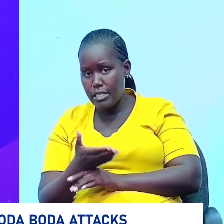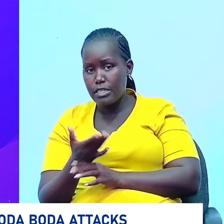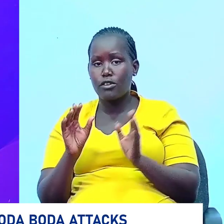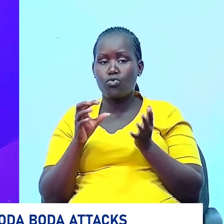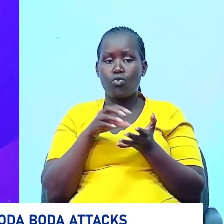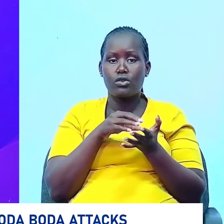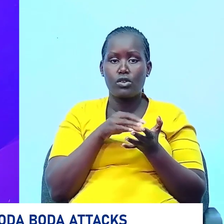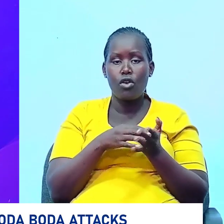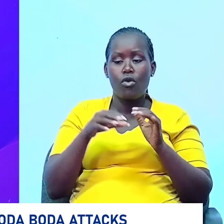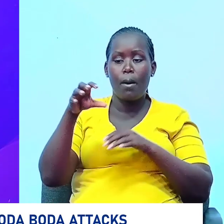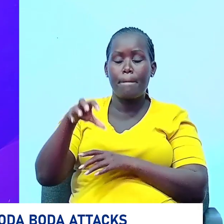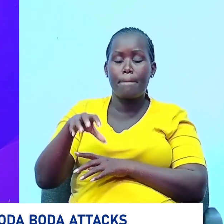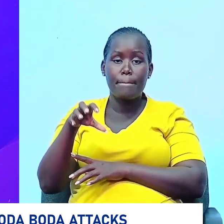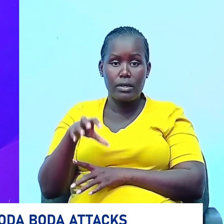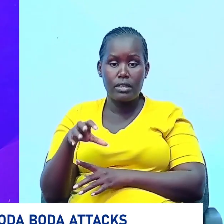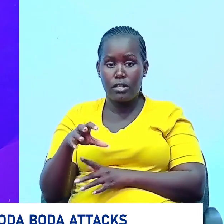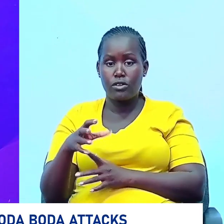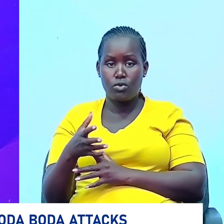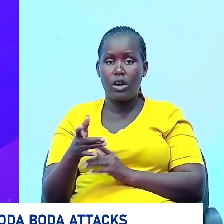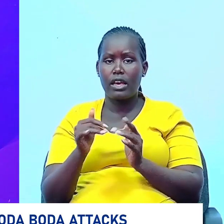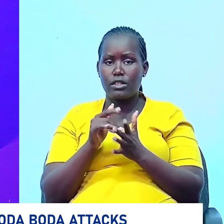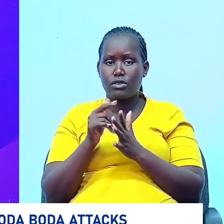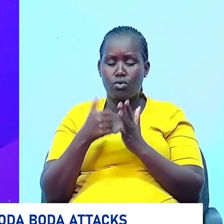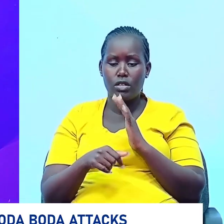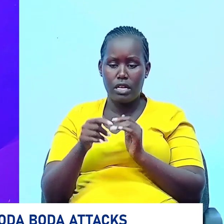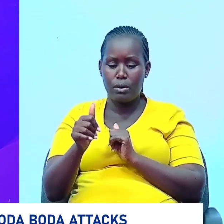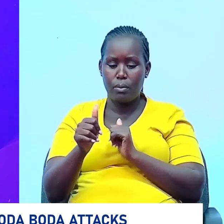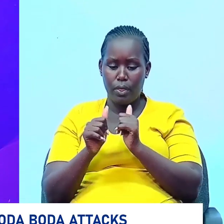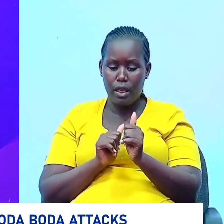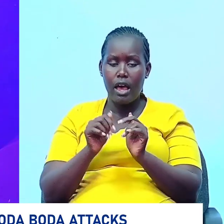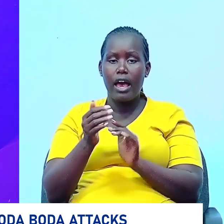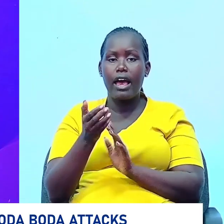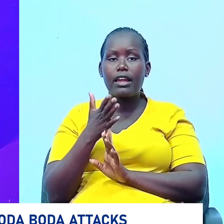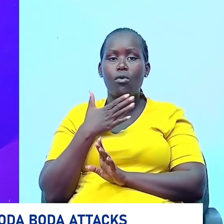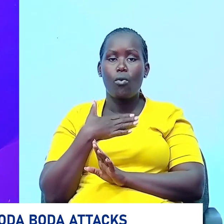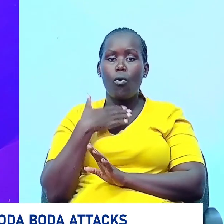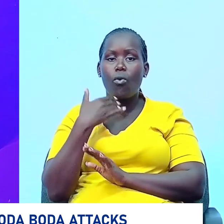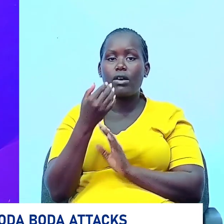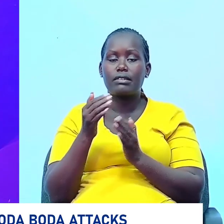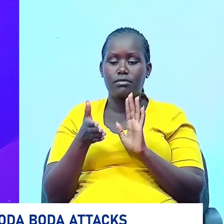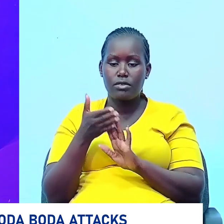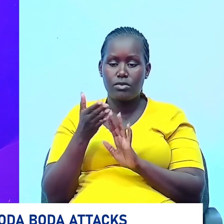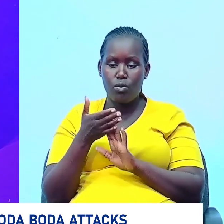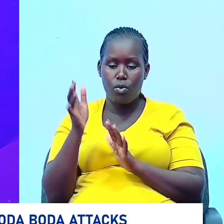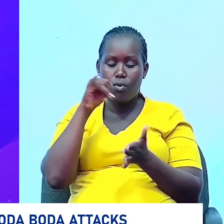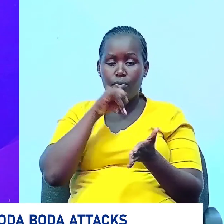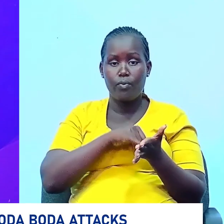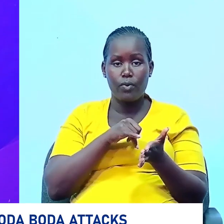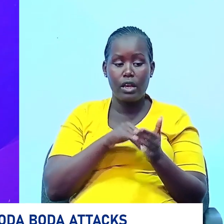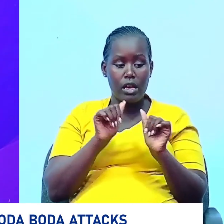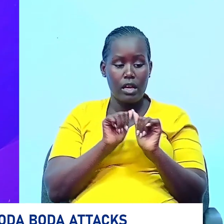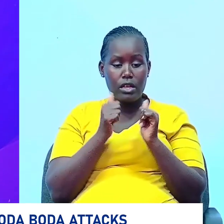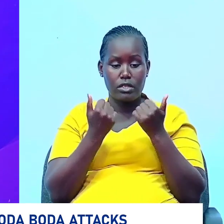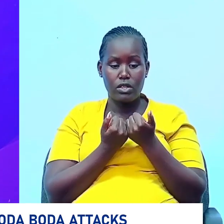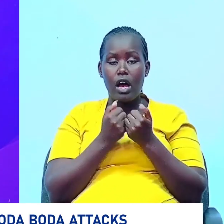Matatus being torched as negligent and demanded urgent intervention. The association has